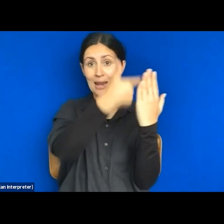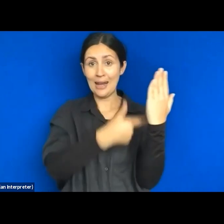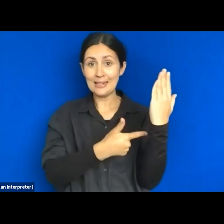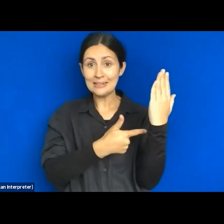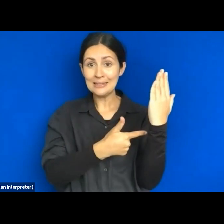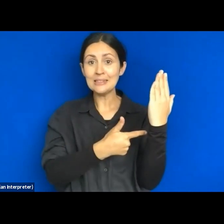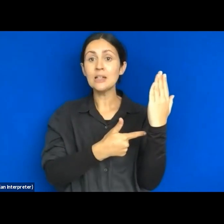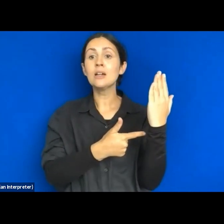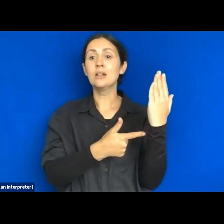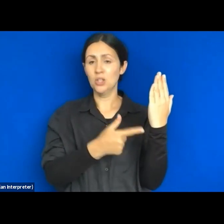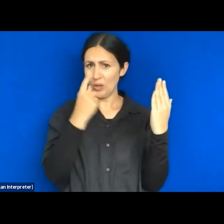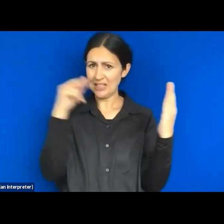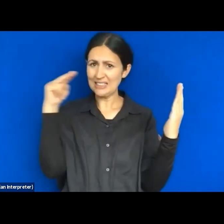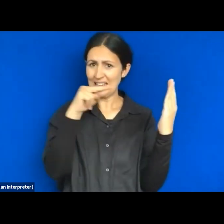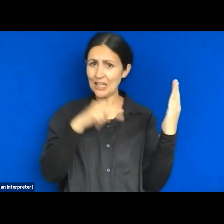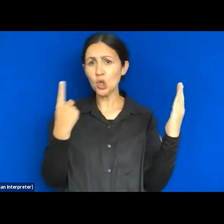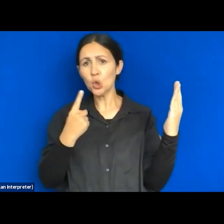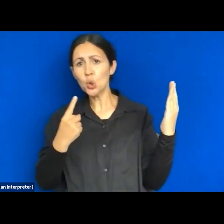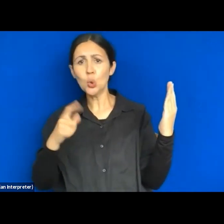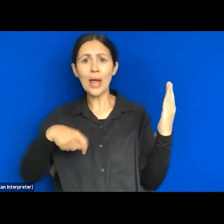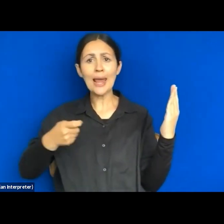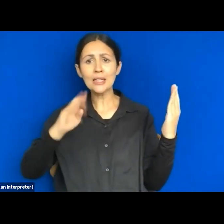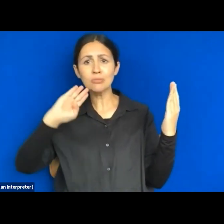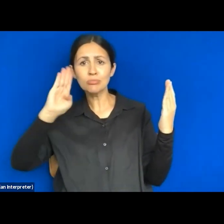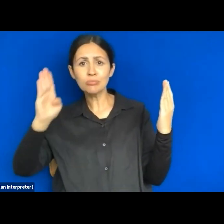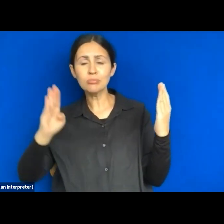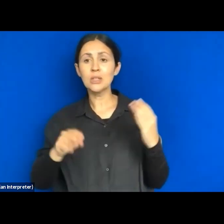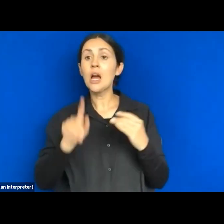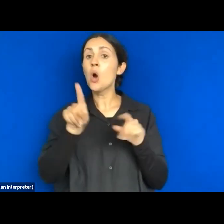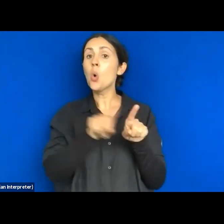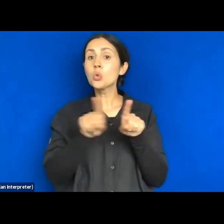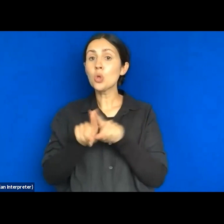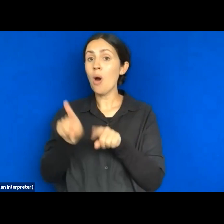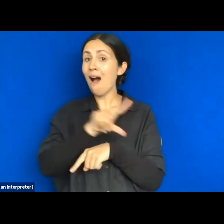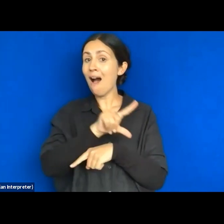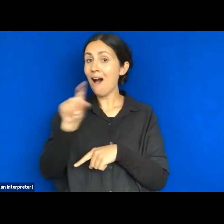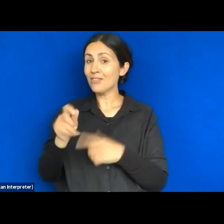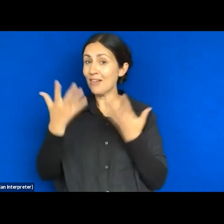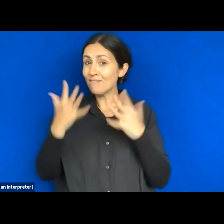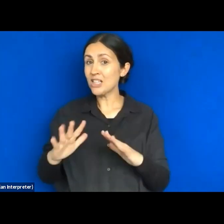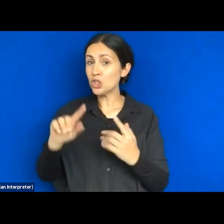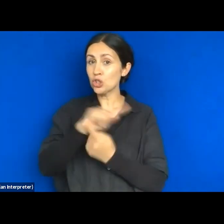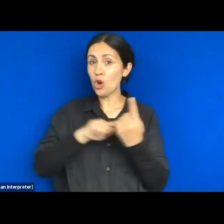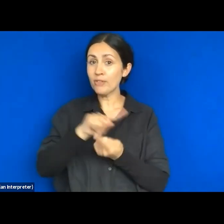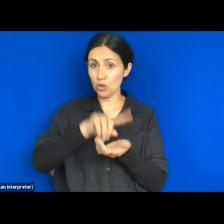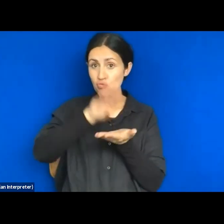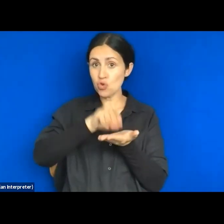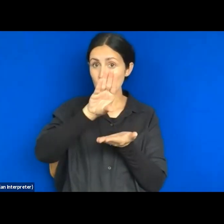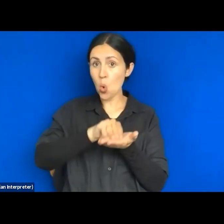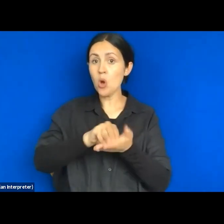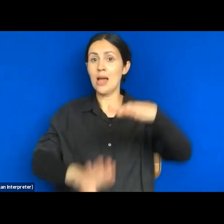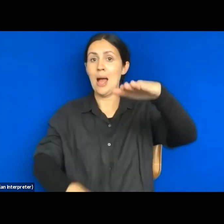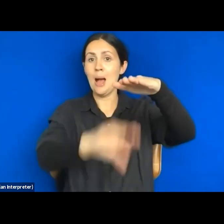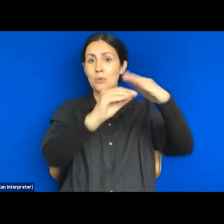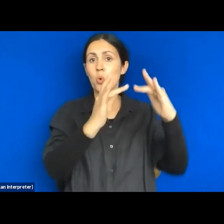people afterwards, and they will be available on demand on the NDARC website. And we would encourage you both to look